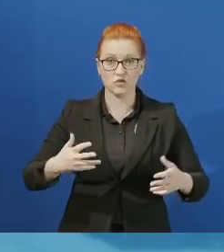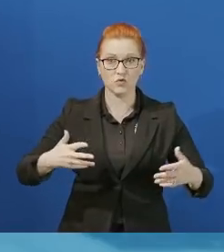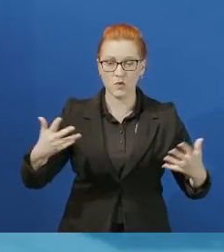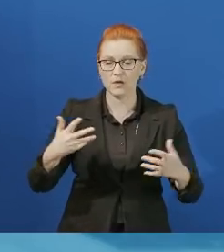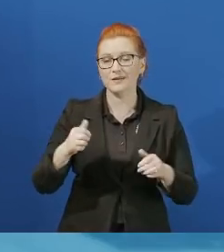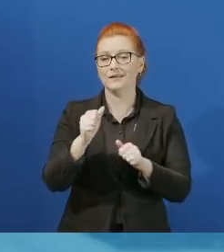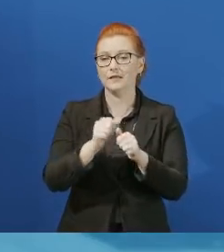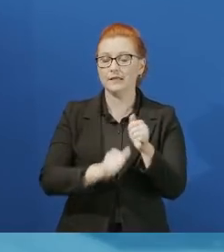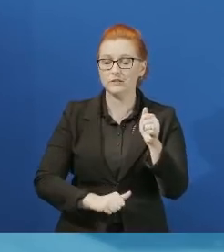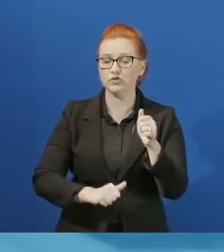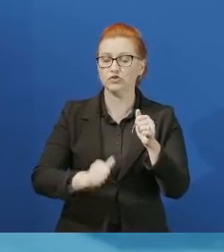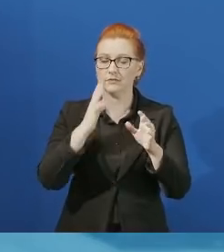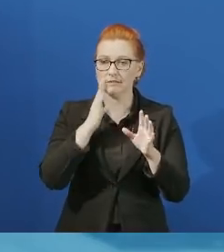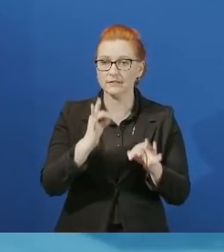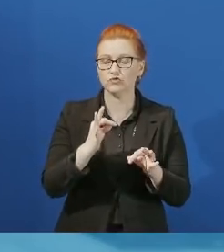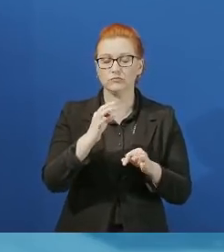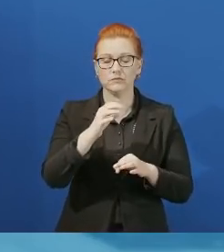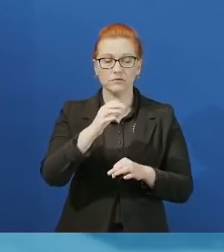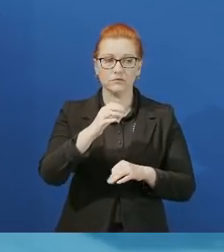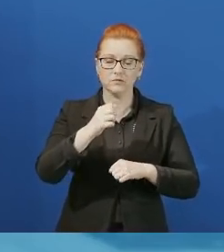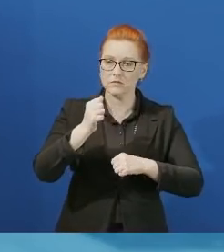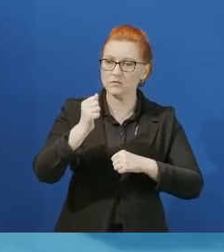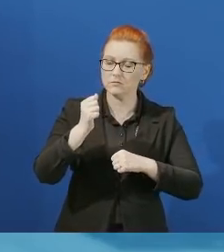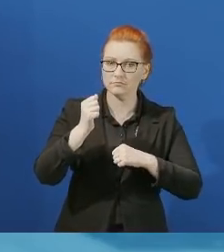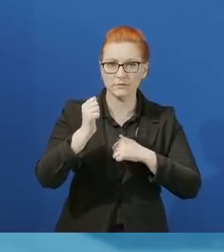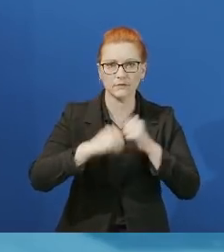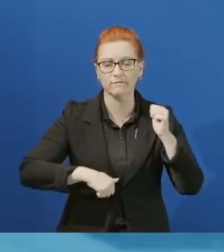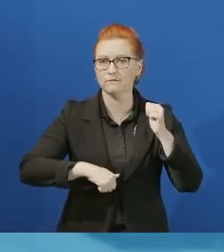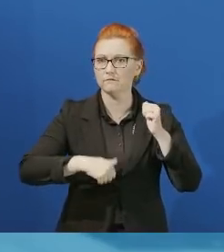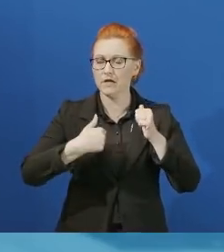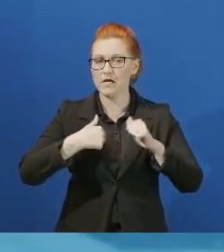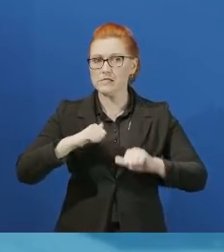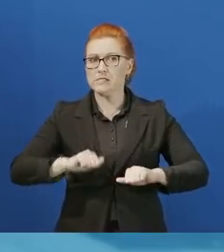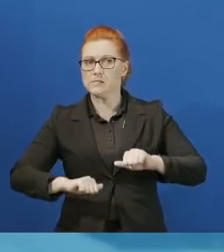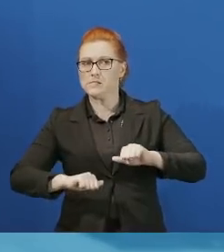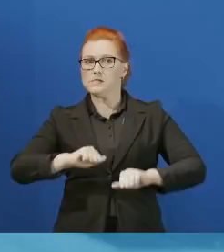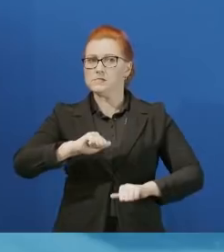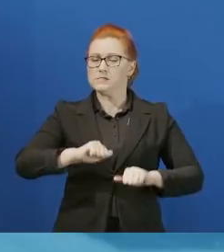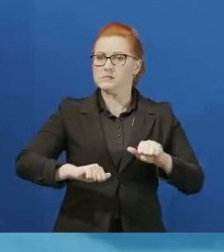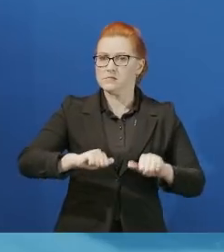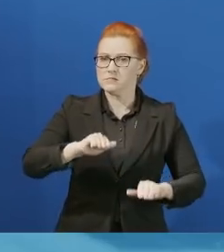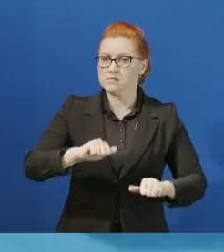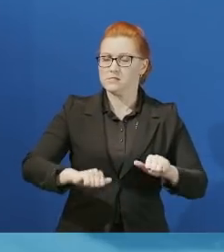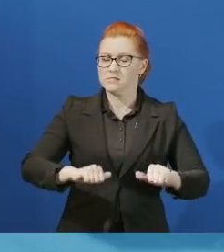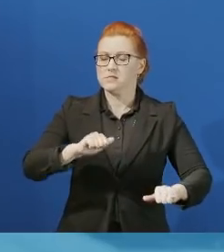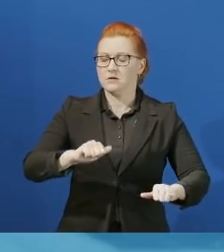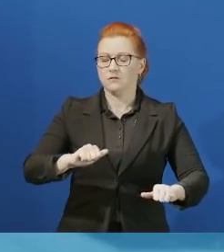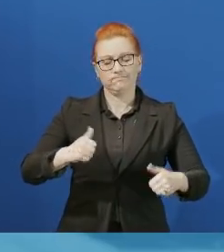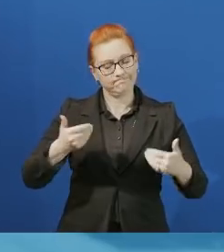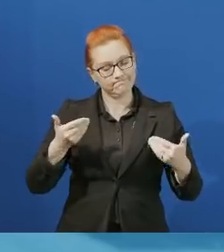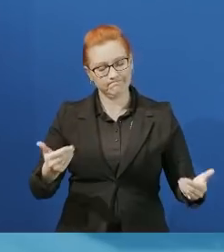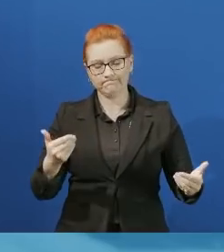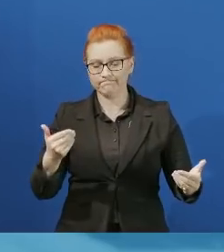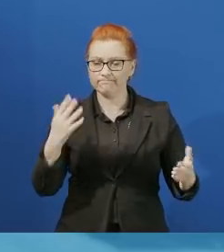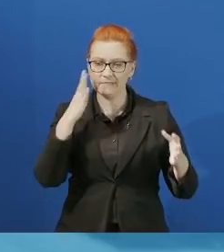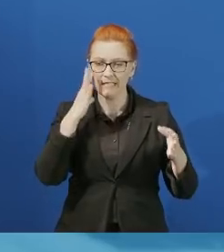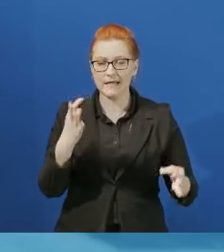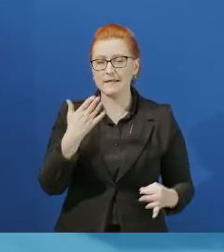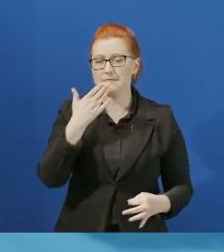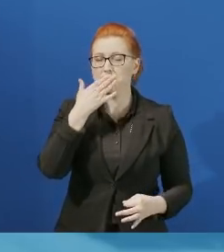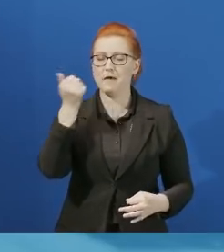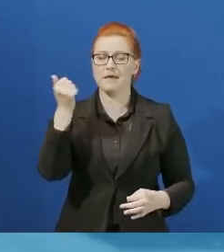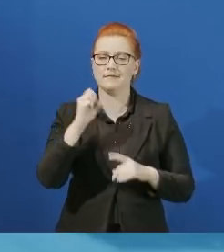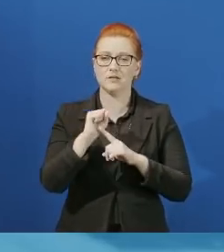difficult, that I was reluctant to make, but thought it was the best possible decision